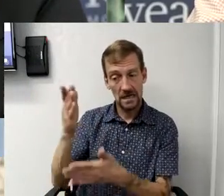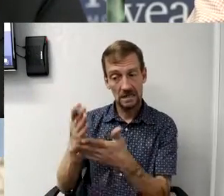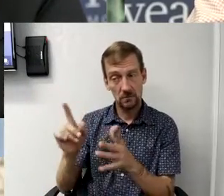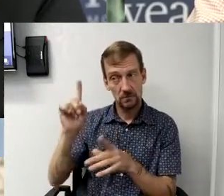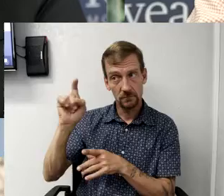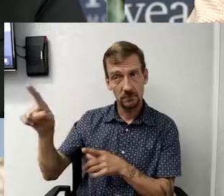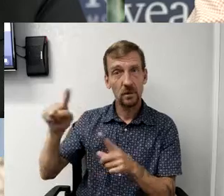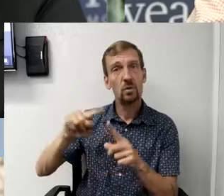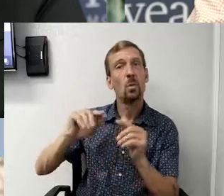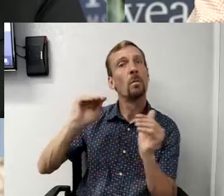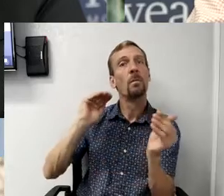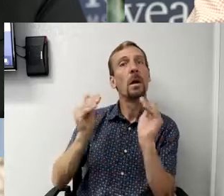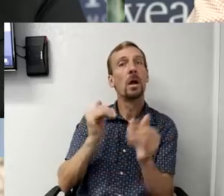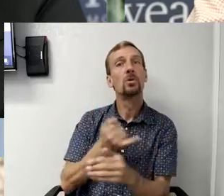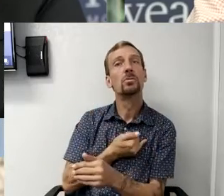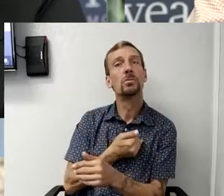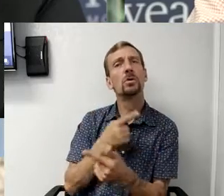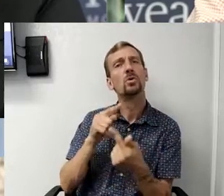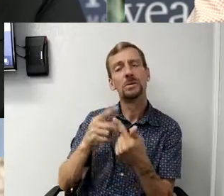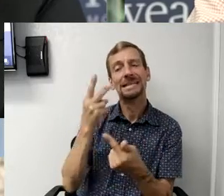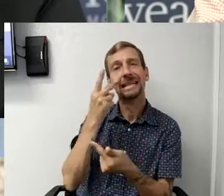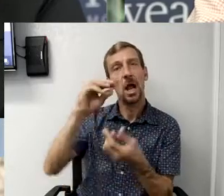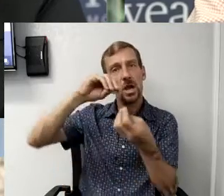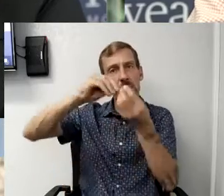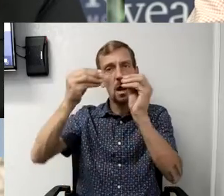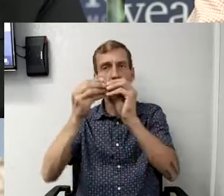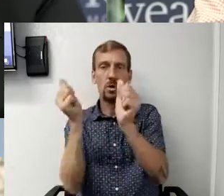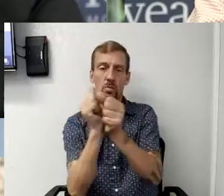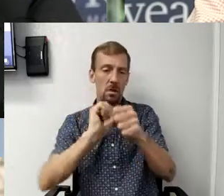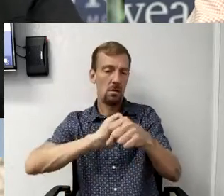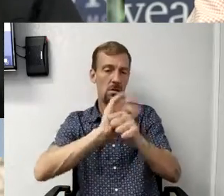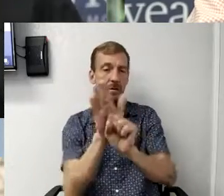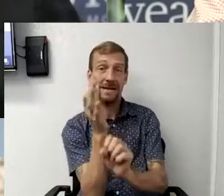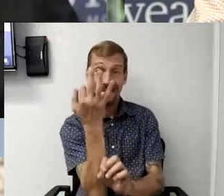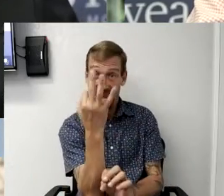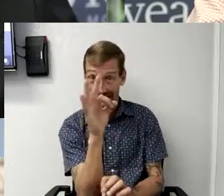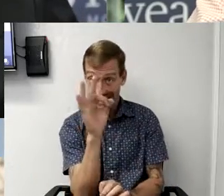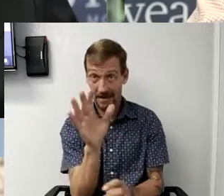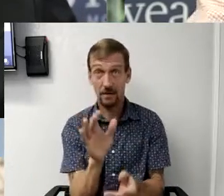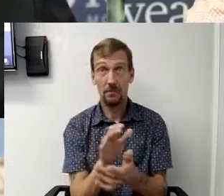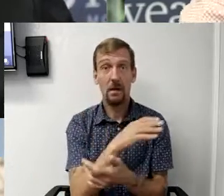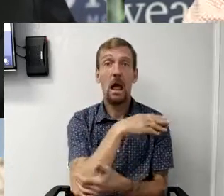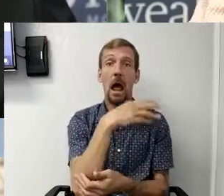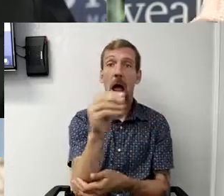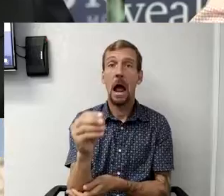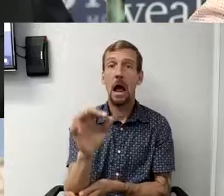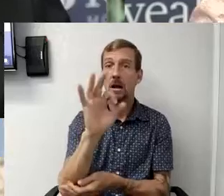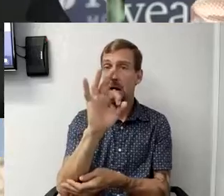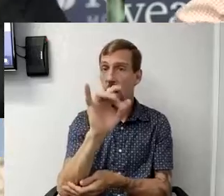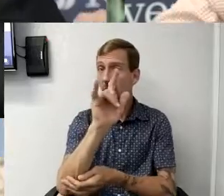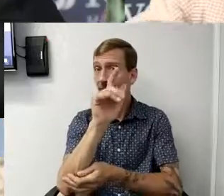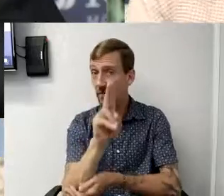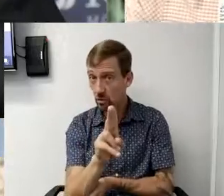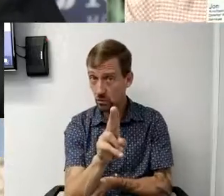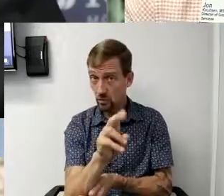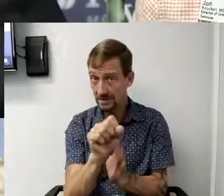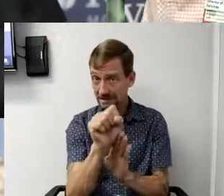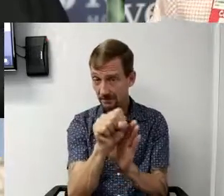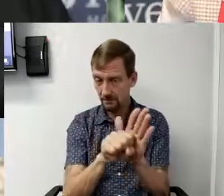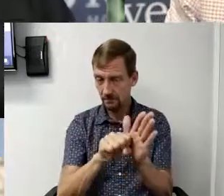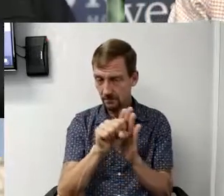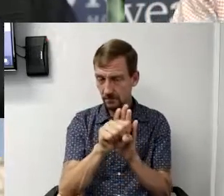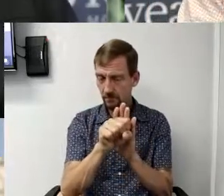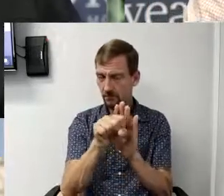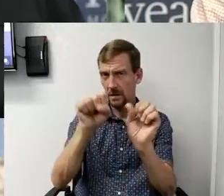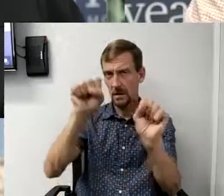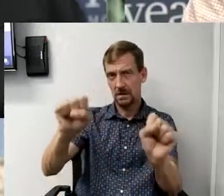asked us to compare the numbers we are seeing with COVID-19 and the flu season. So can you